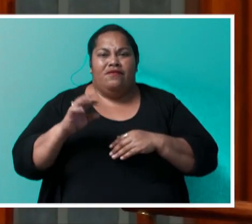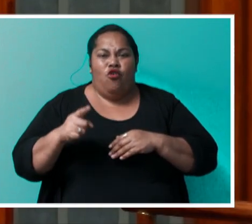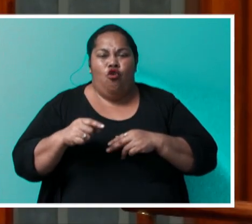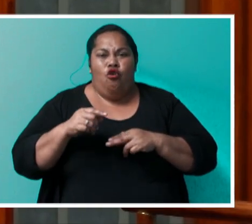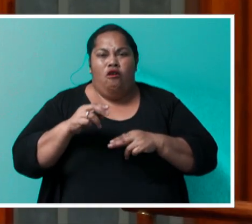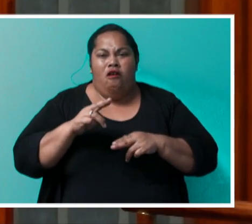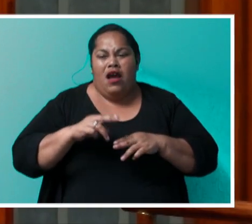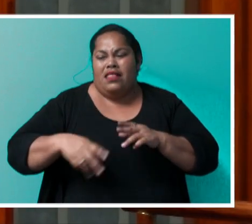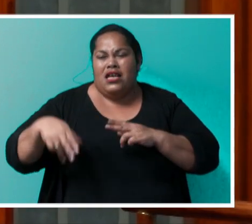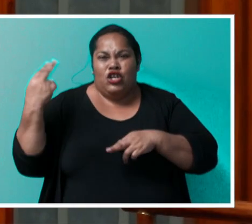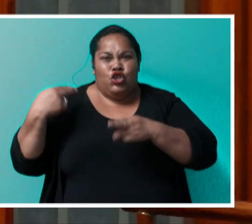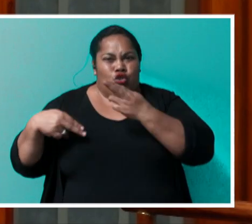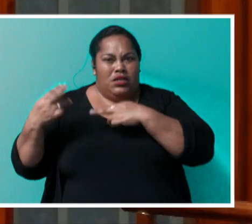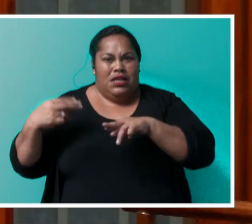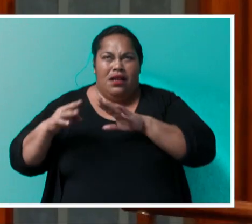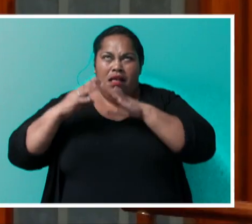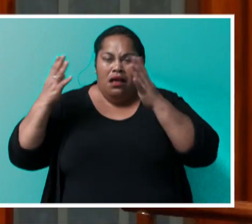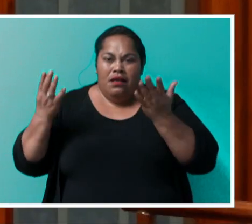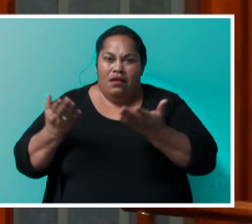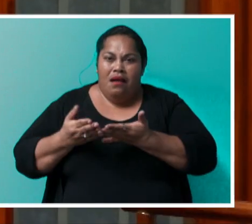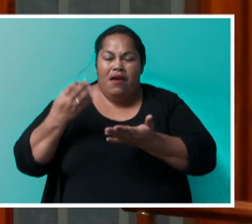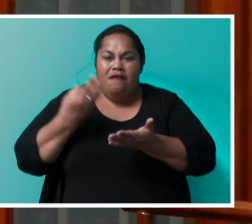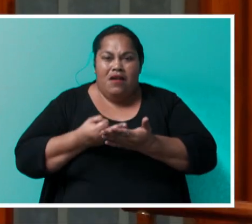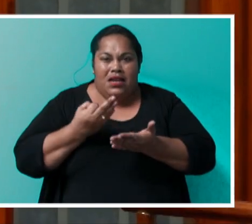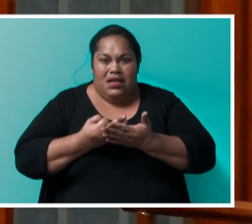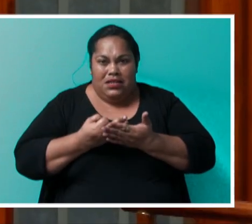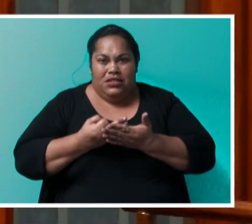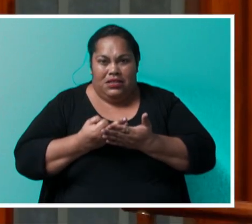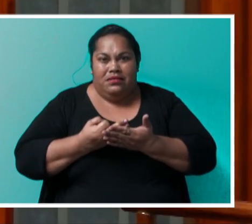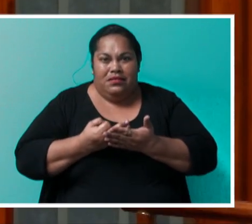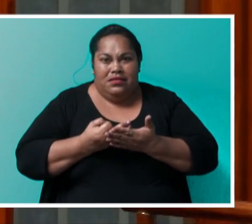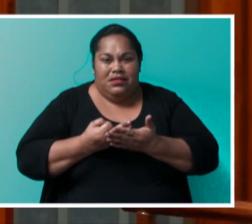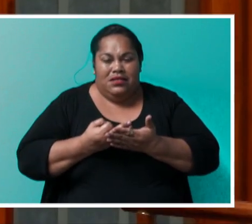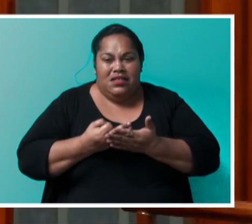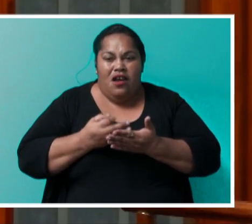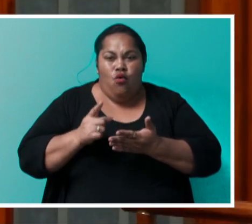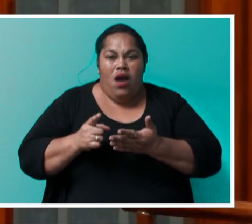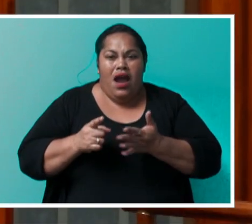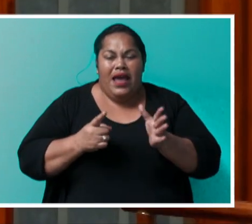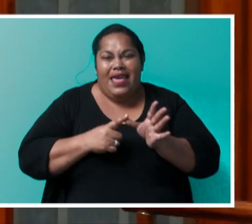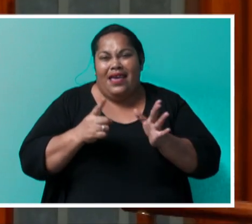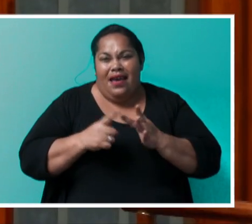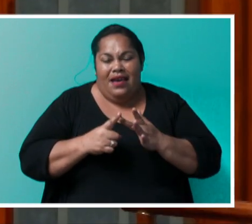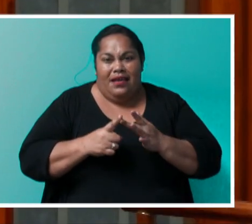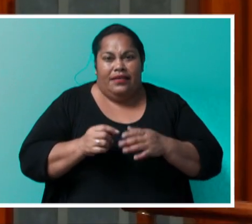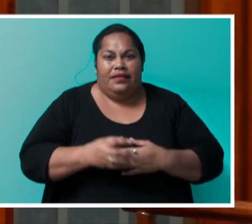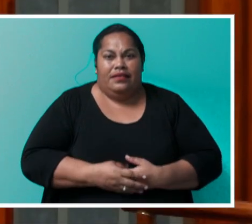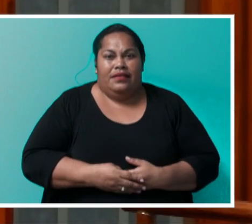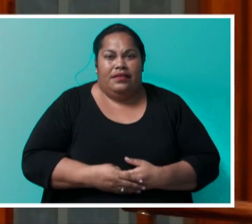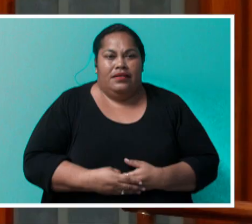history. In a global financial landscape where artificial intelligence is